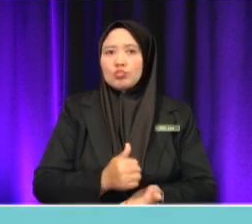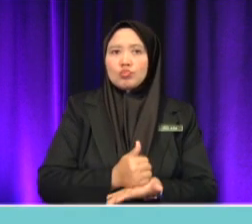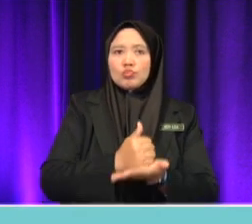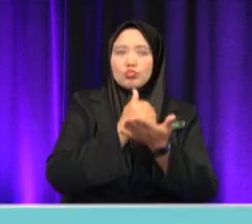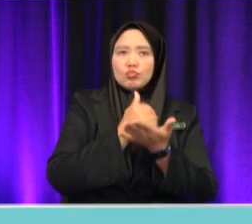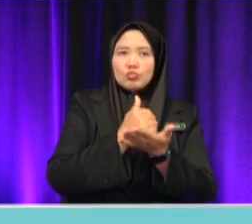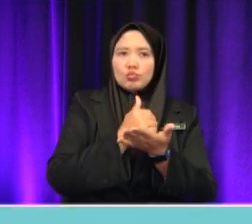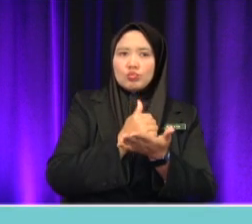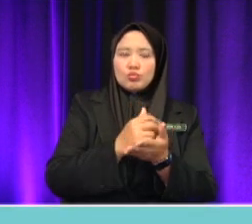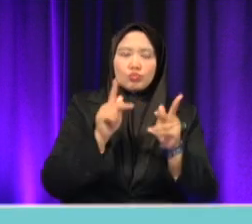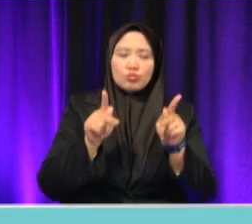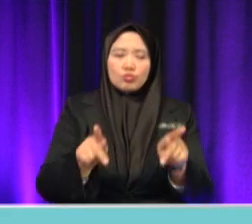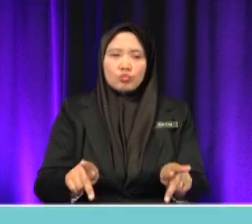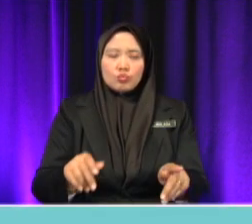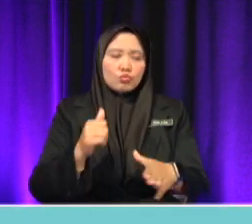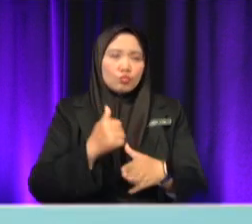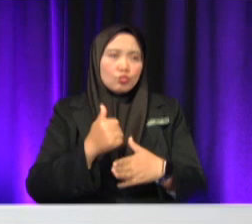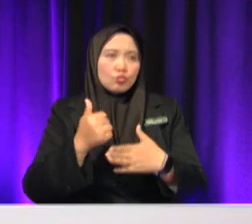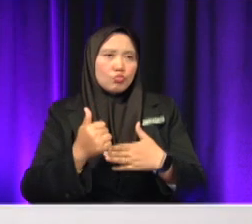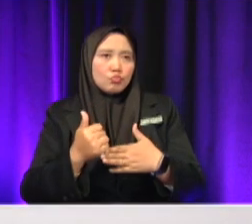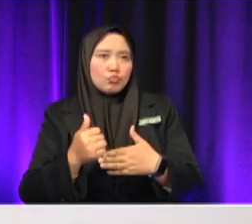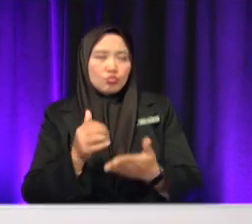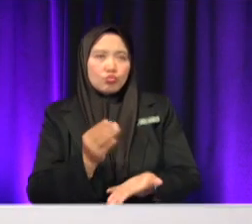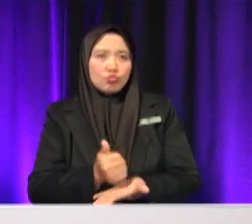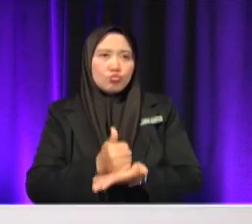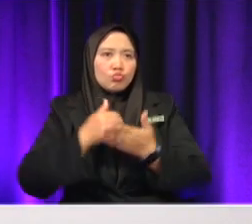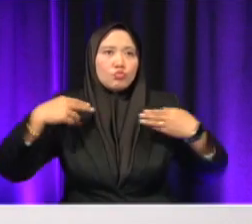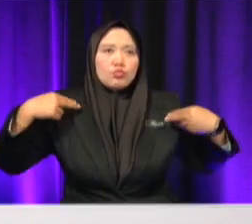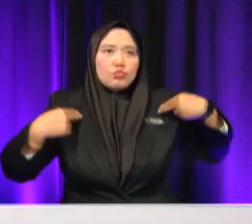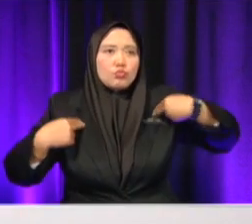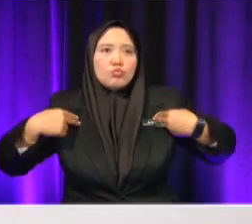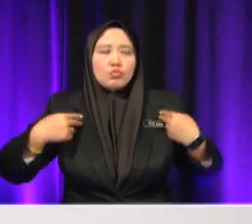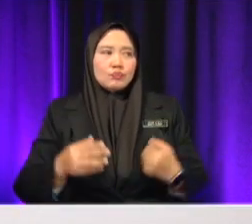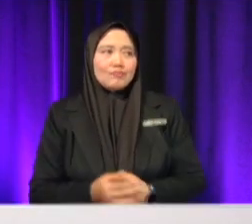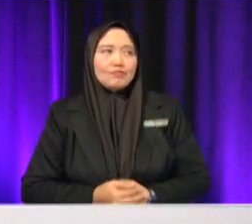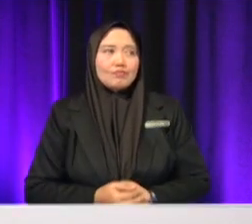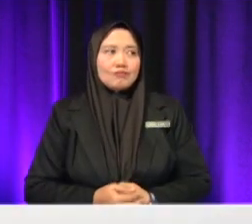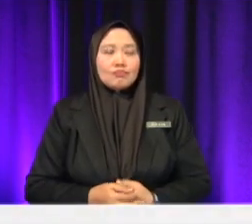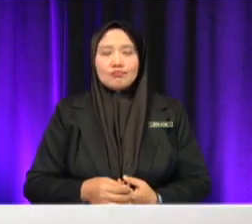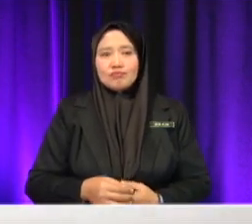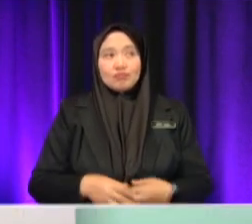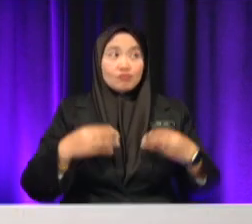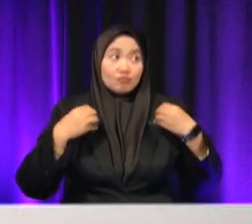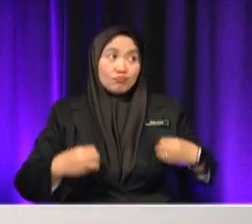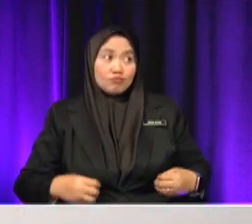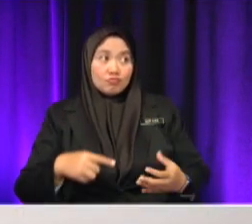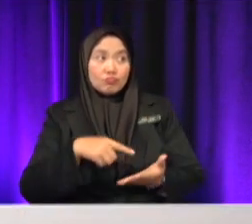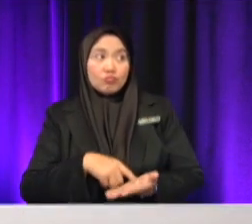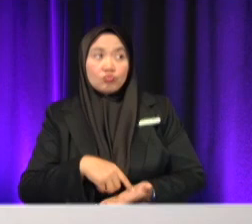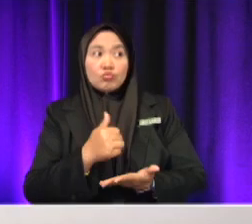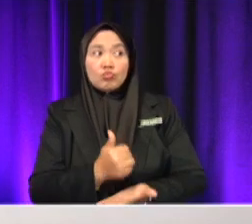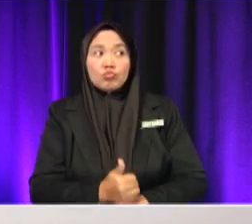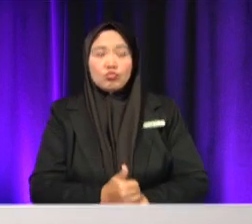it help nature and wildlife? The charity helping people. The charity helps